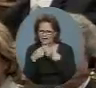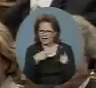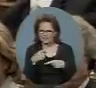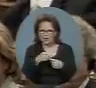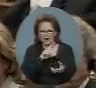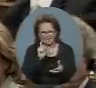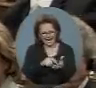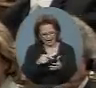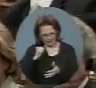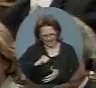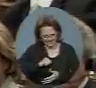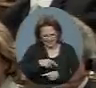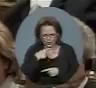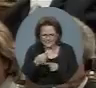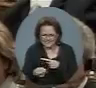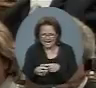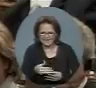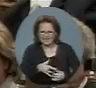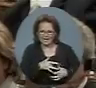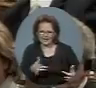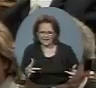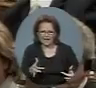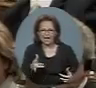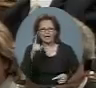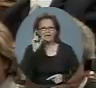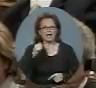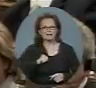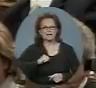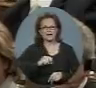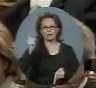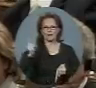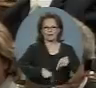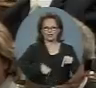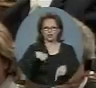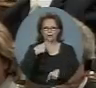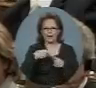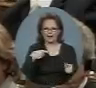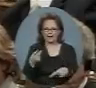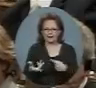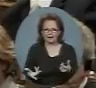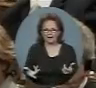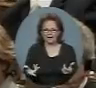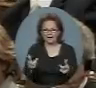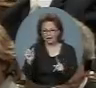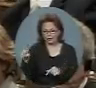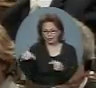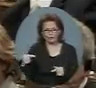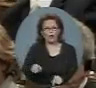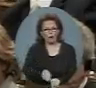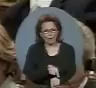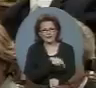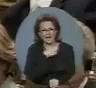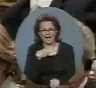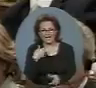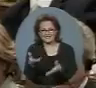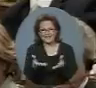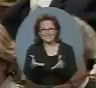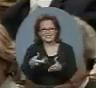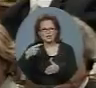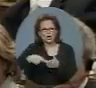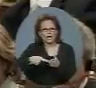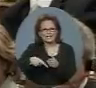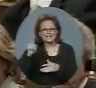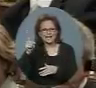that for a considerable period of time now, our own corrections service here in Canada has had corrections